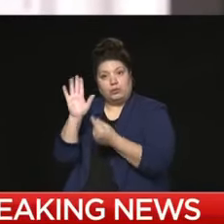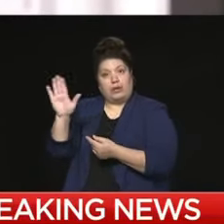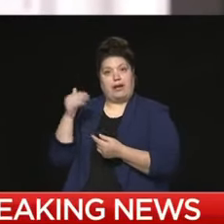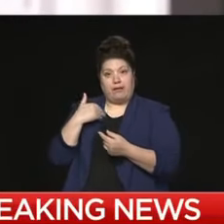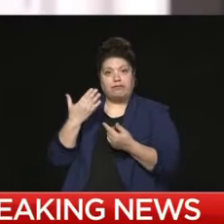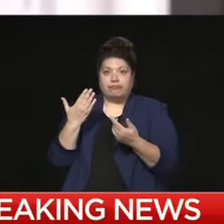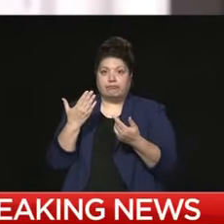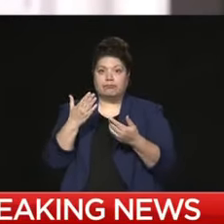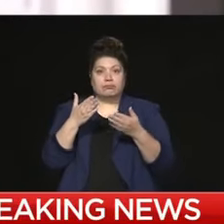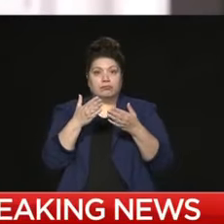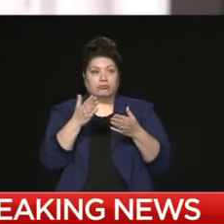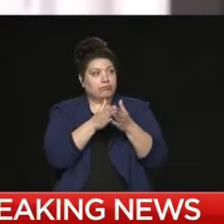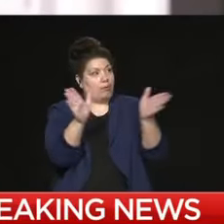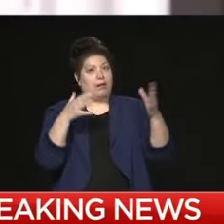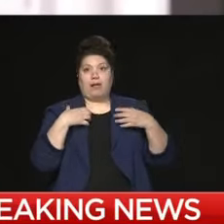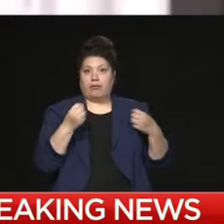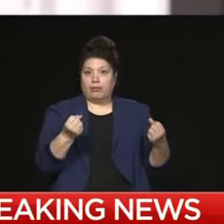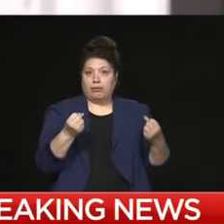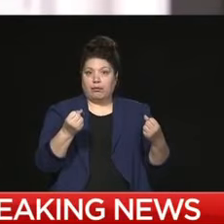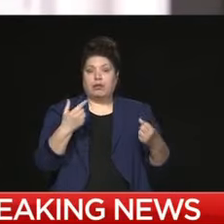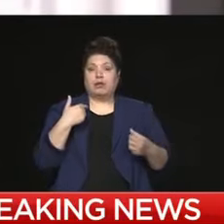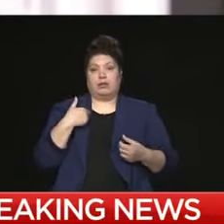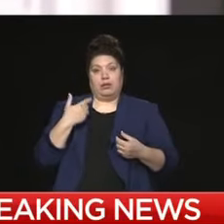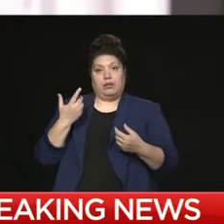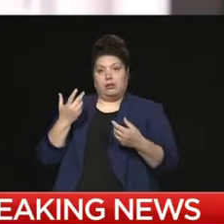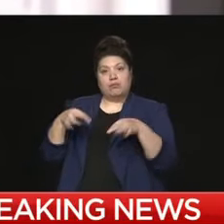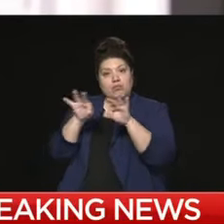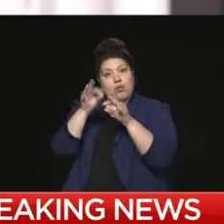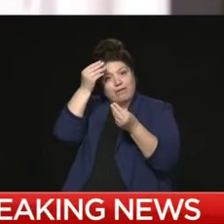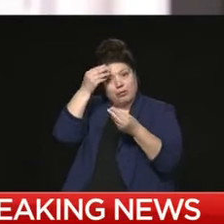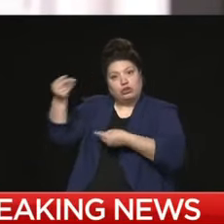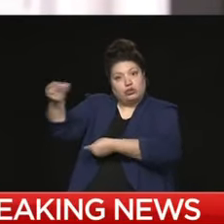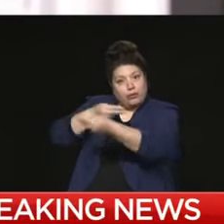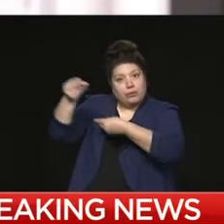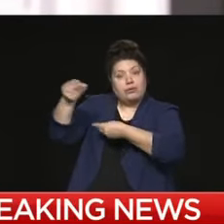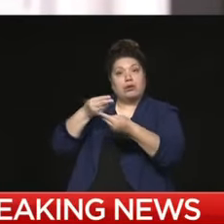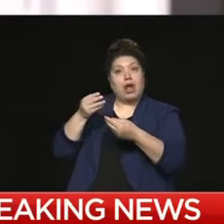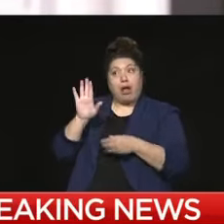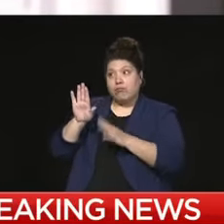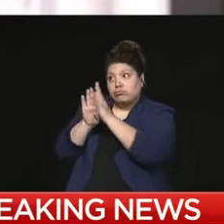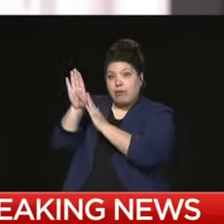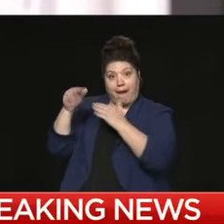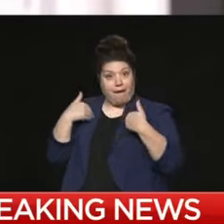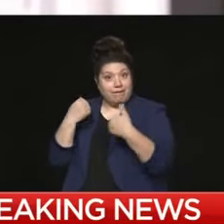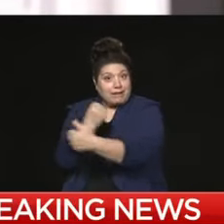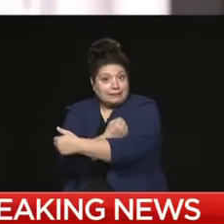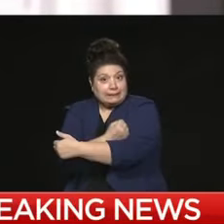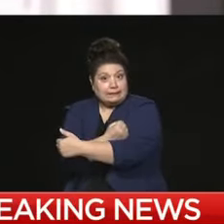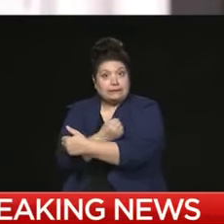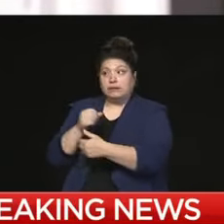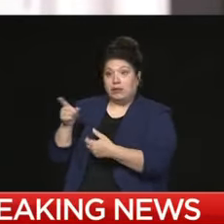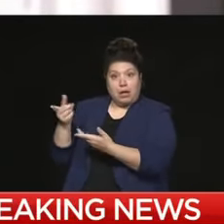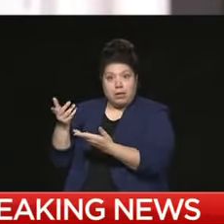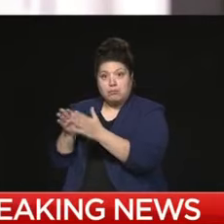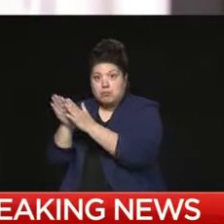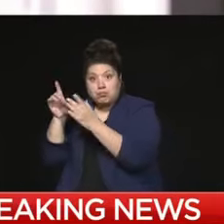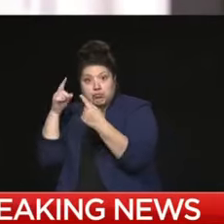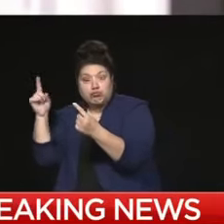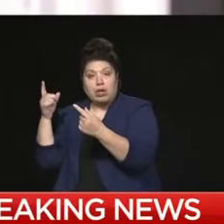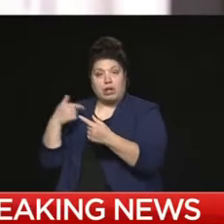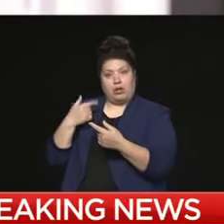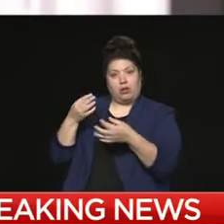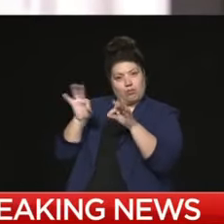measures around the world, to share information around vaccine development, around treatments that can work. There is a